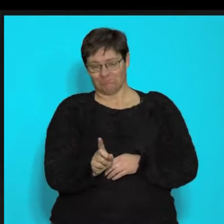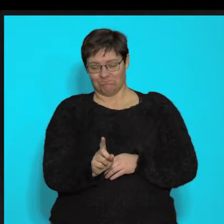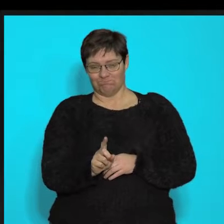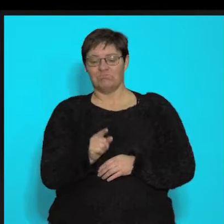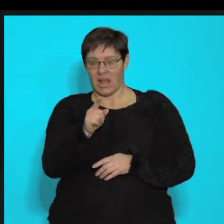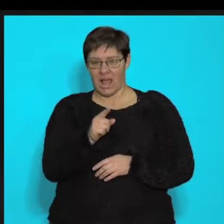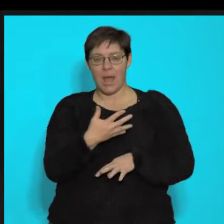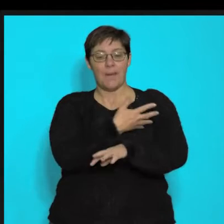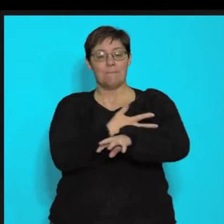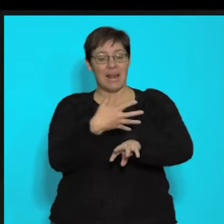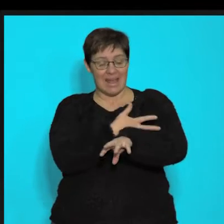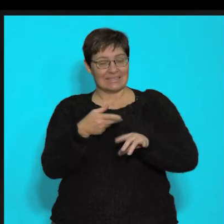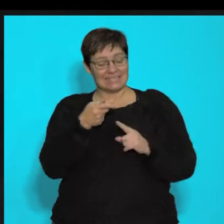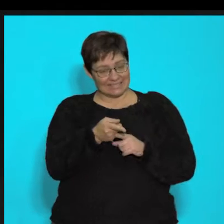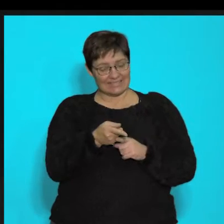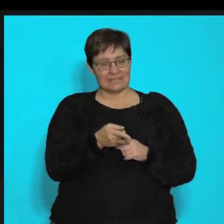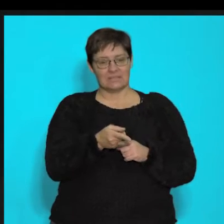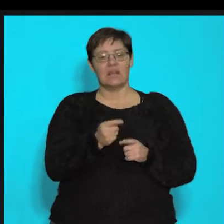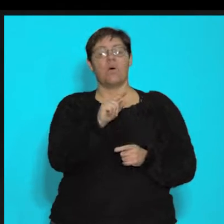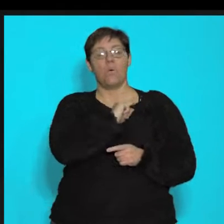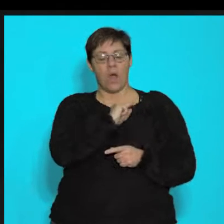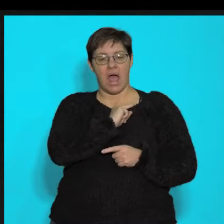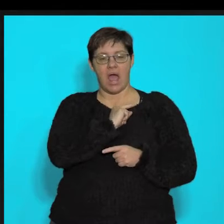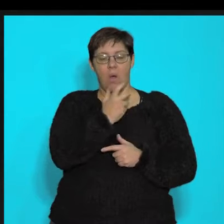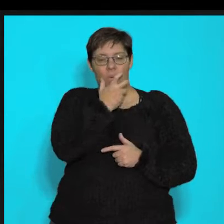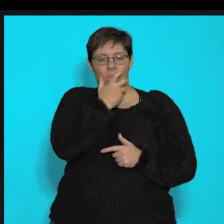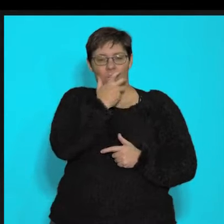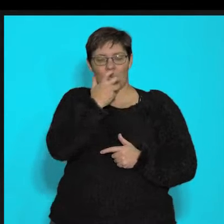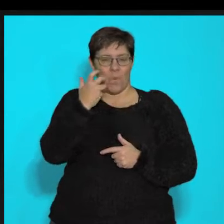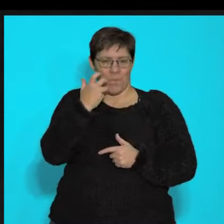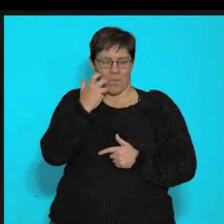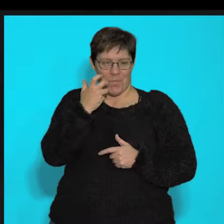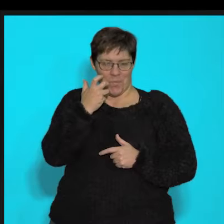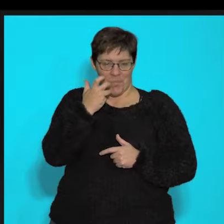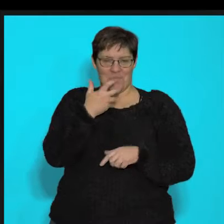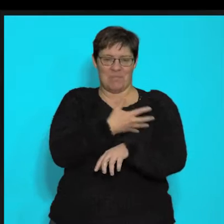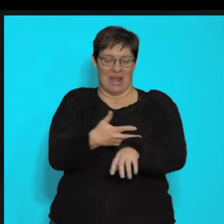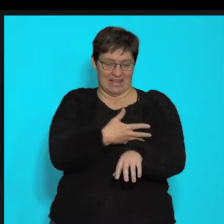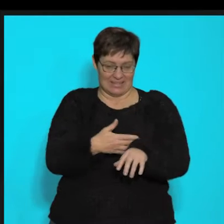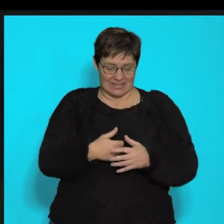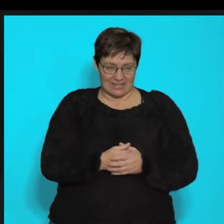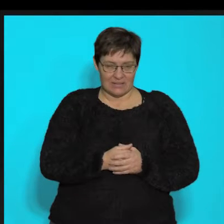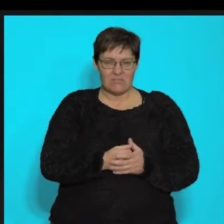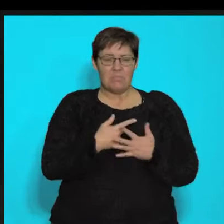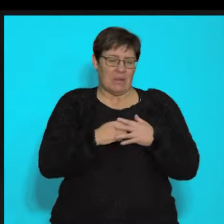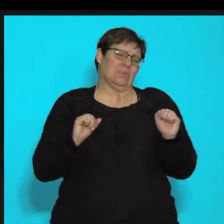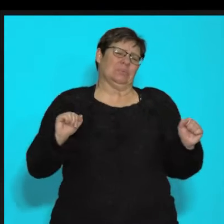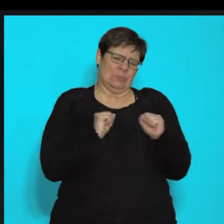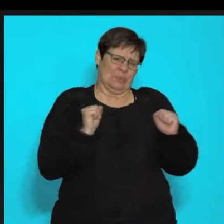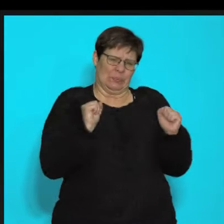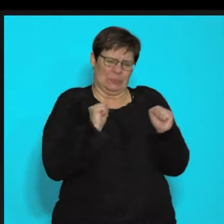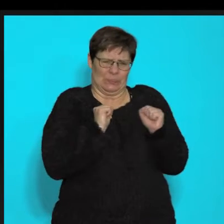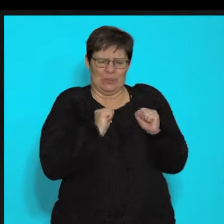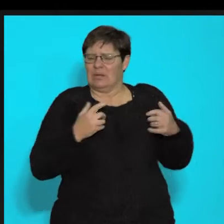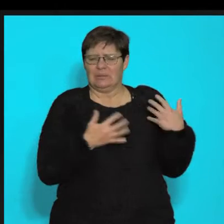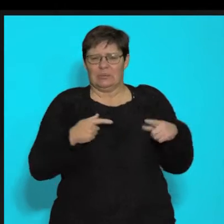Gases, the blood vessels are there to heat up your blood. Say, for example, it's a really cold